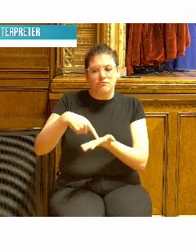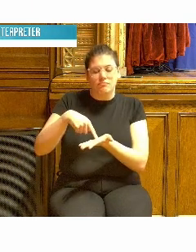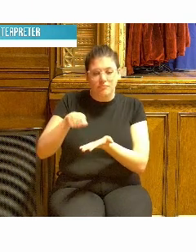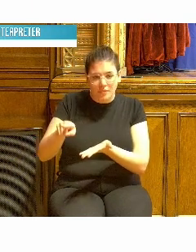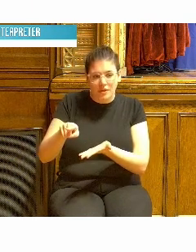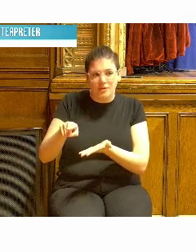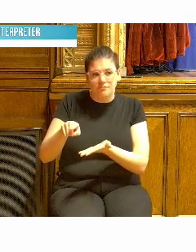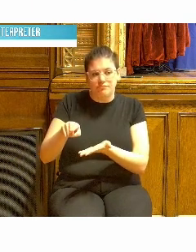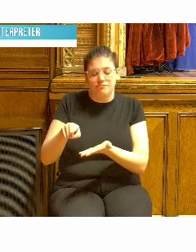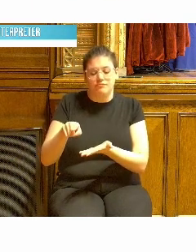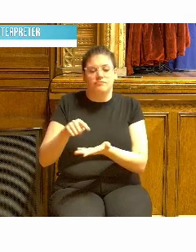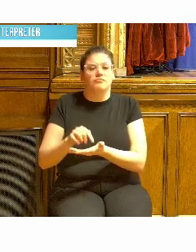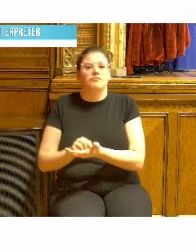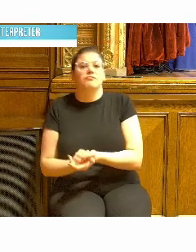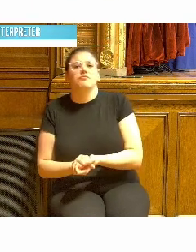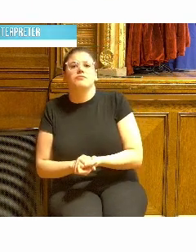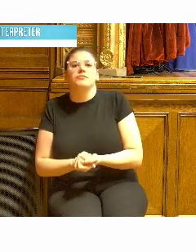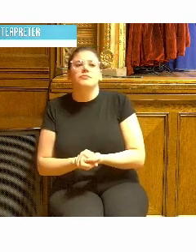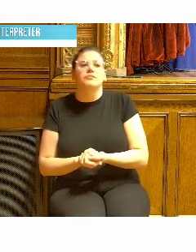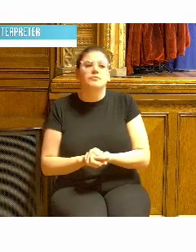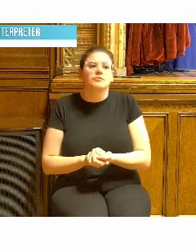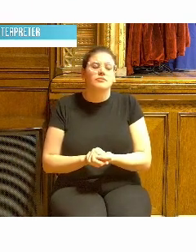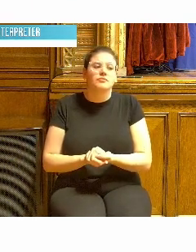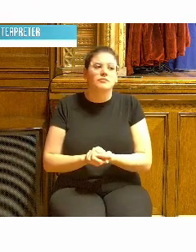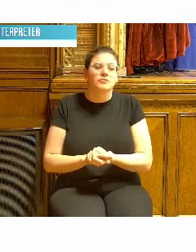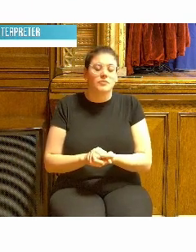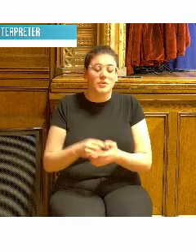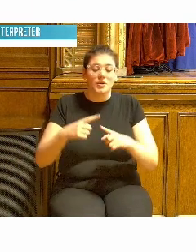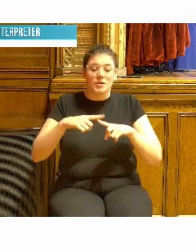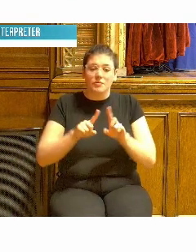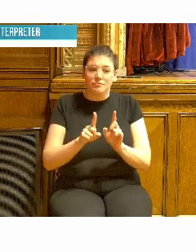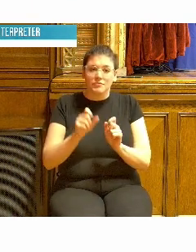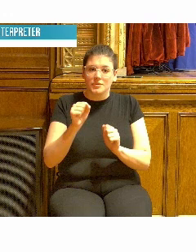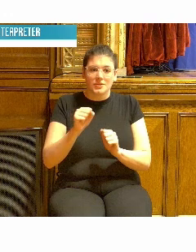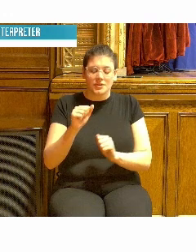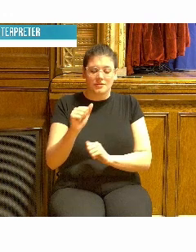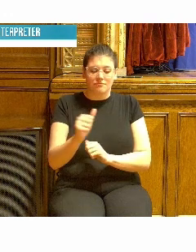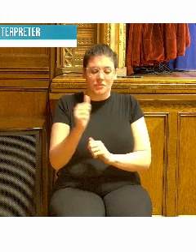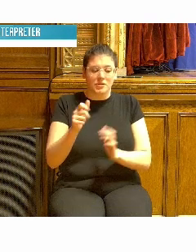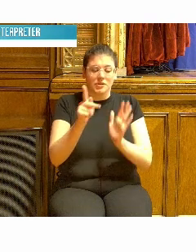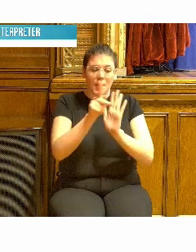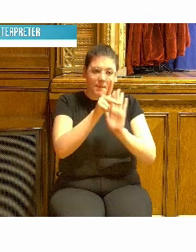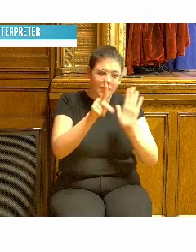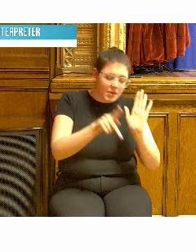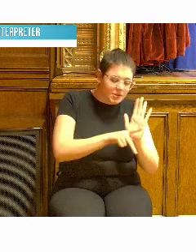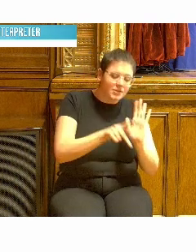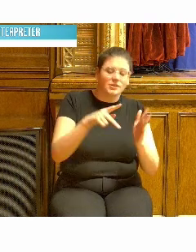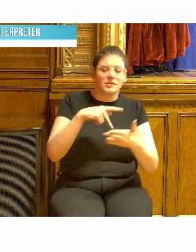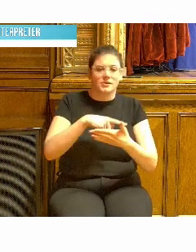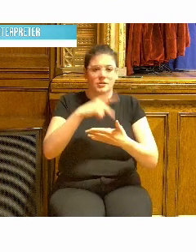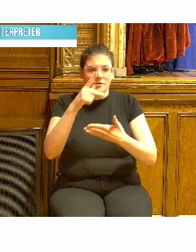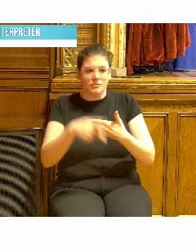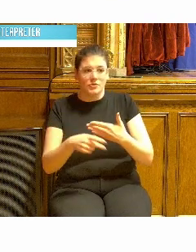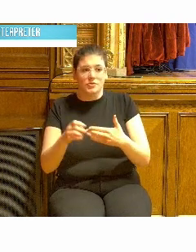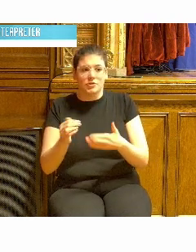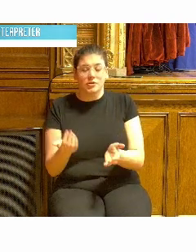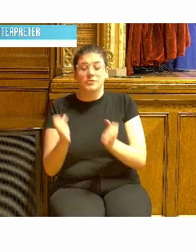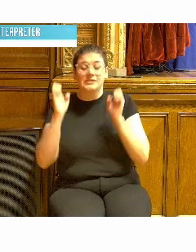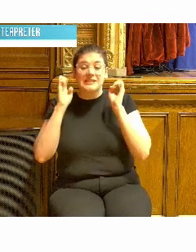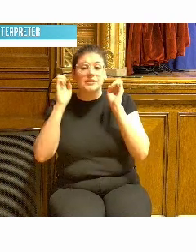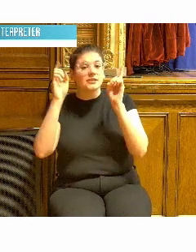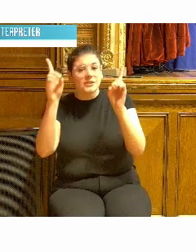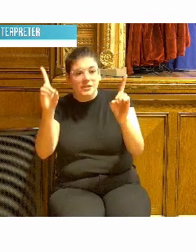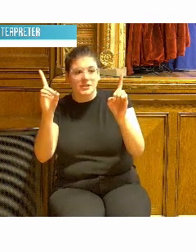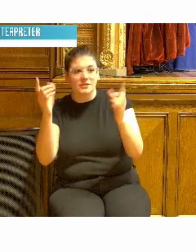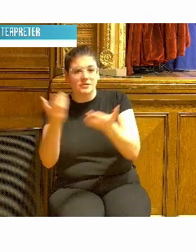enslaved on a plantation here in America. But yes, also policies and programs and re-education, all